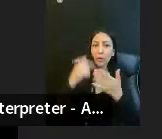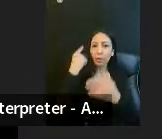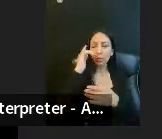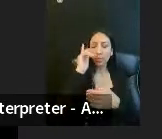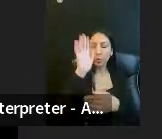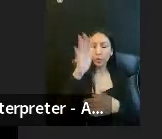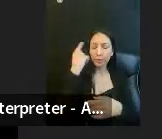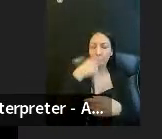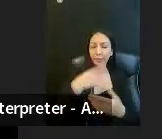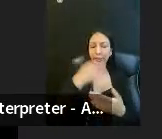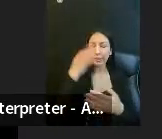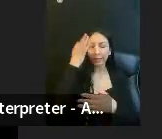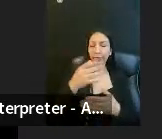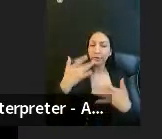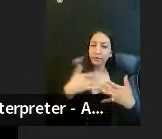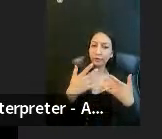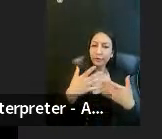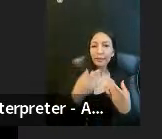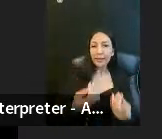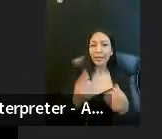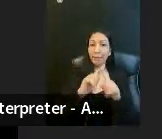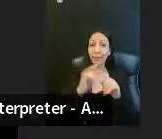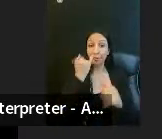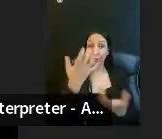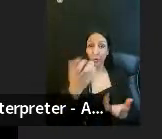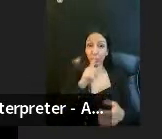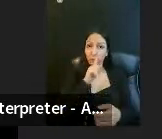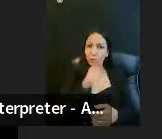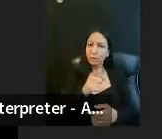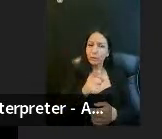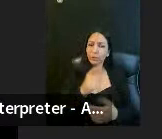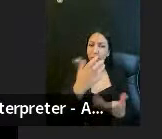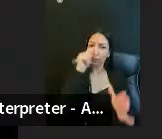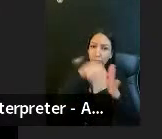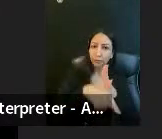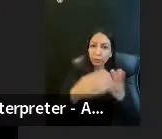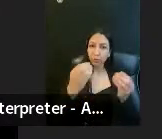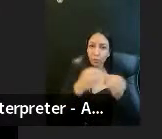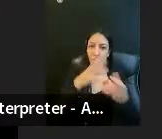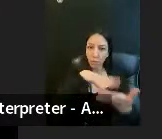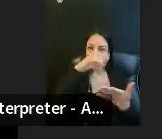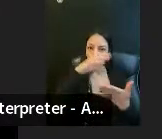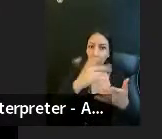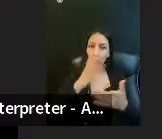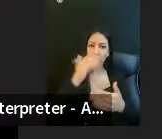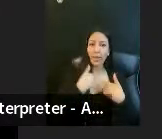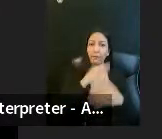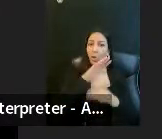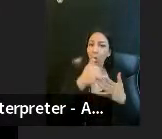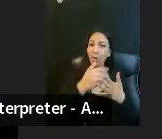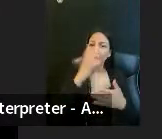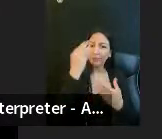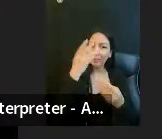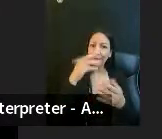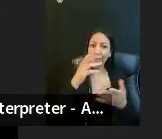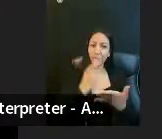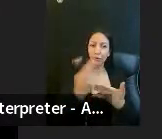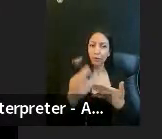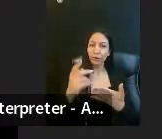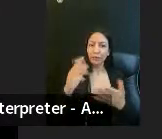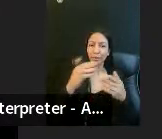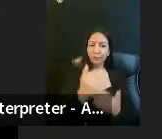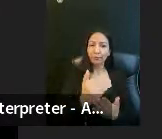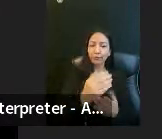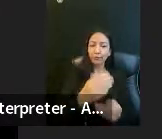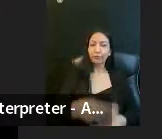to look and feel like. But if you do want to really kind of dive into the data, we have all of the data sources listed in the data